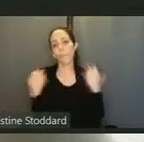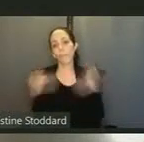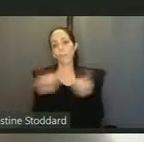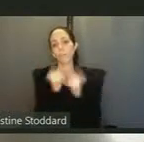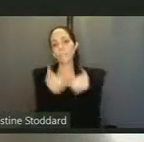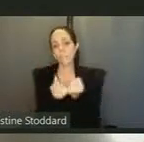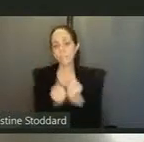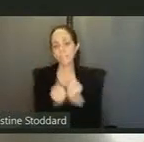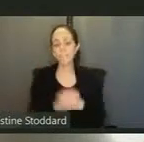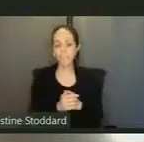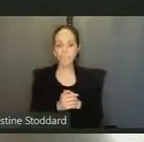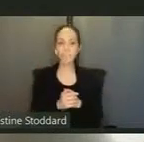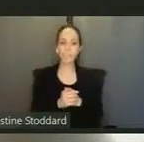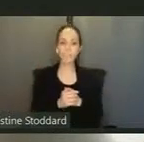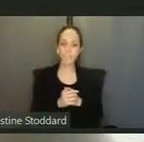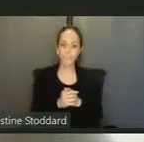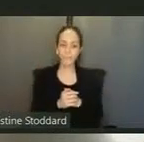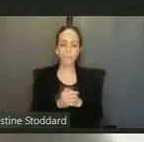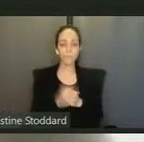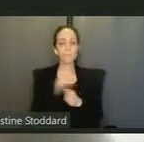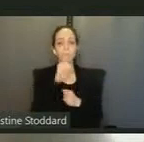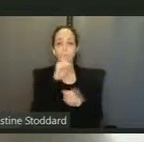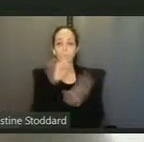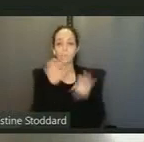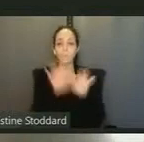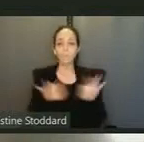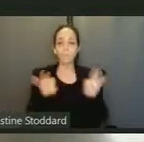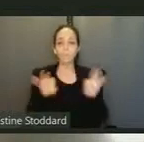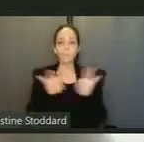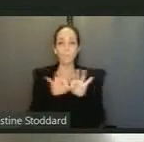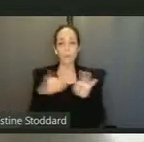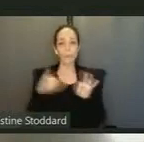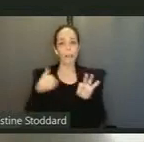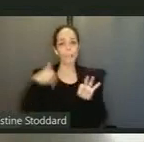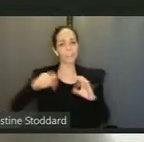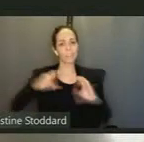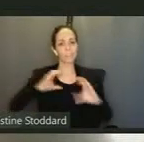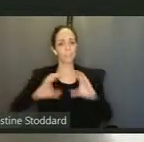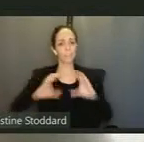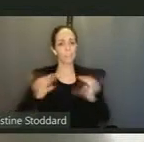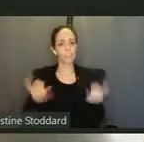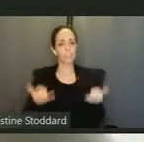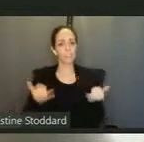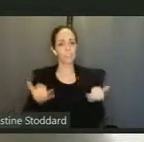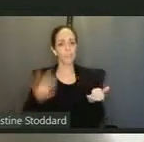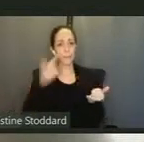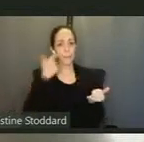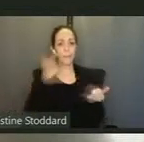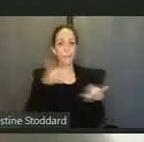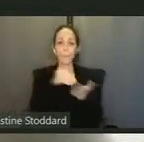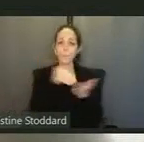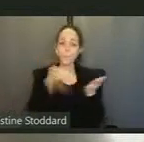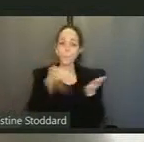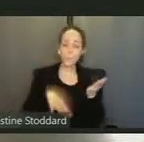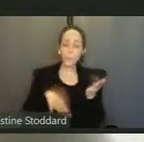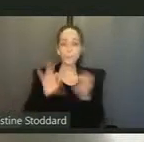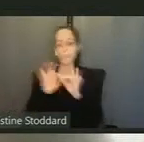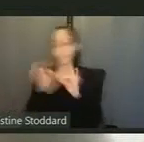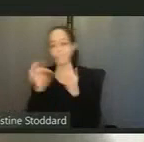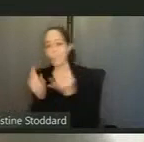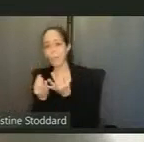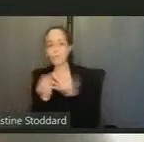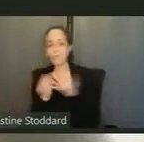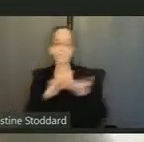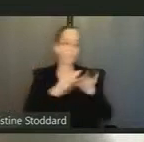been incredibly, I think it is really important that we're having this conversation today because the students, families, and